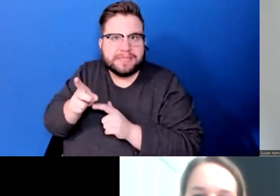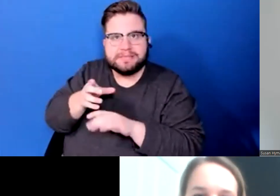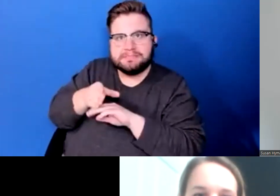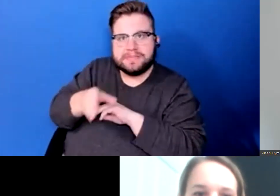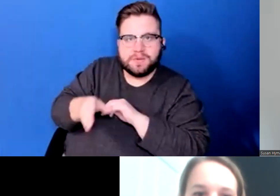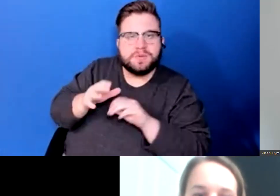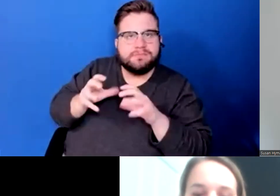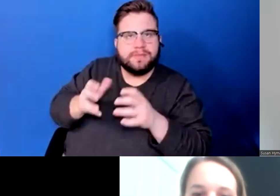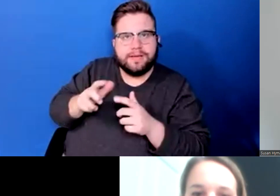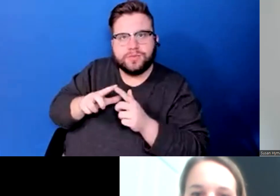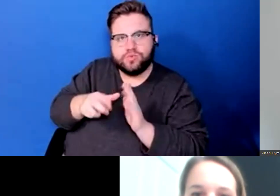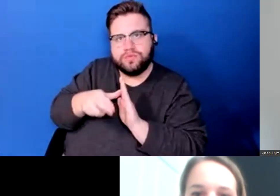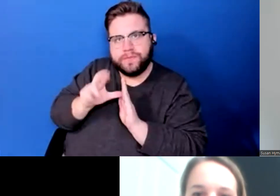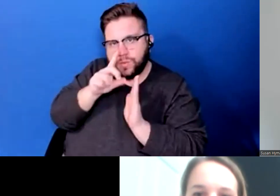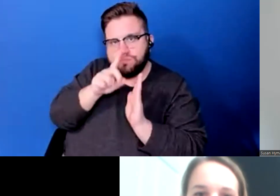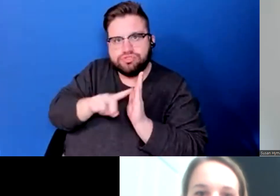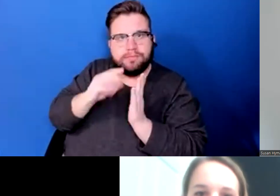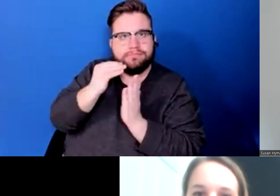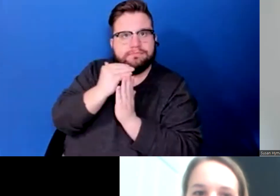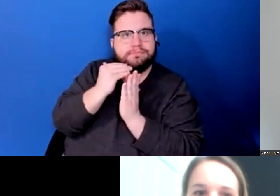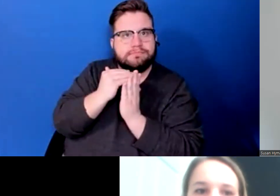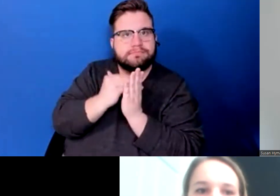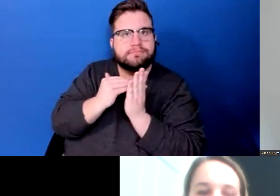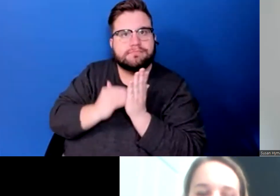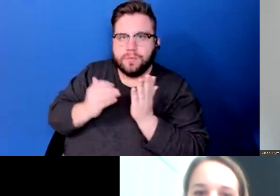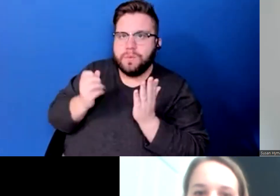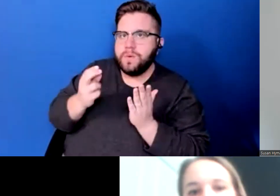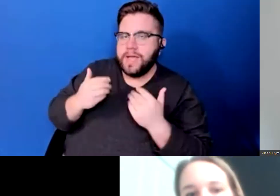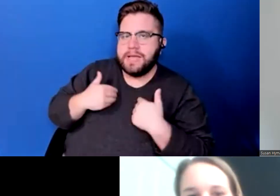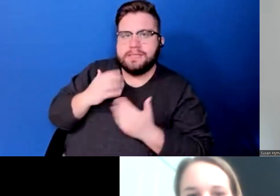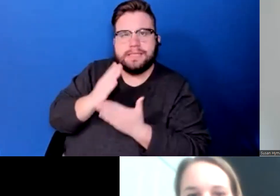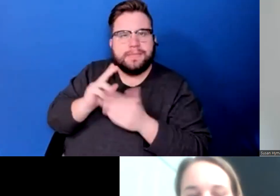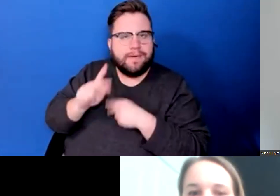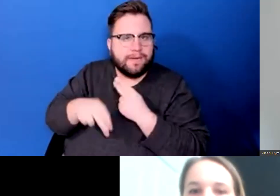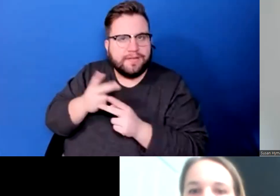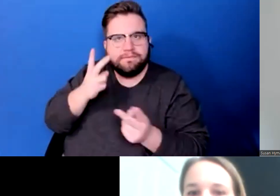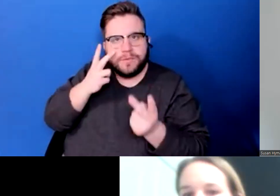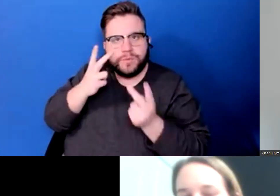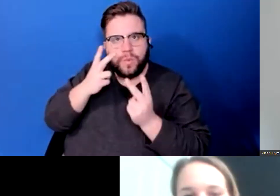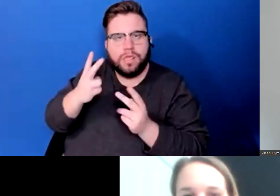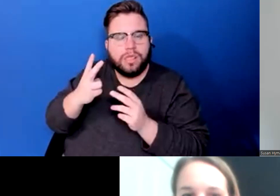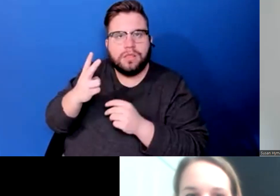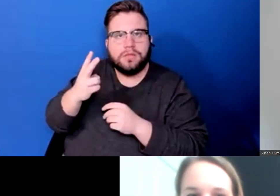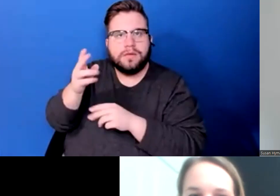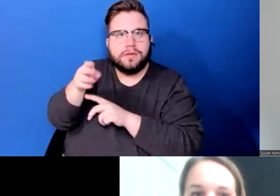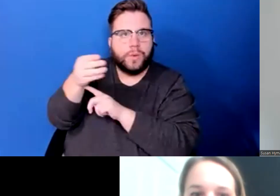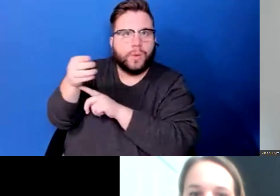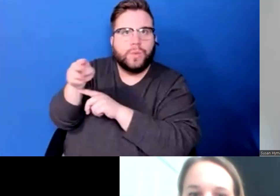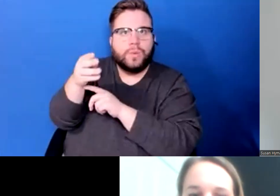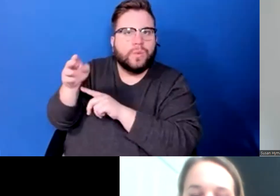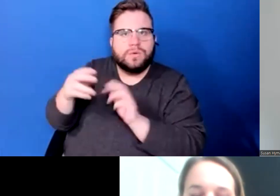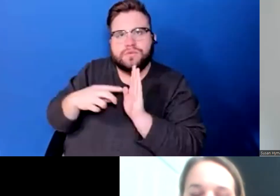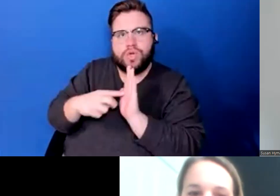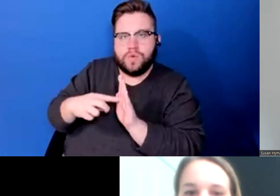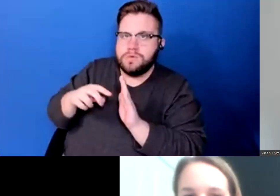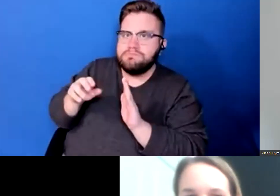or a tactile cue to make sure that homework is in the hand, in the book bag, going home, and then talking with the parents to make